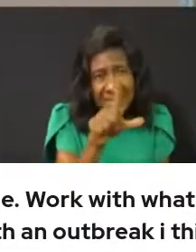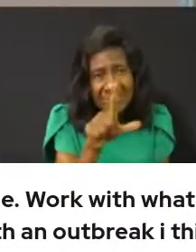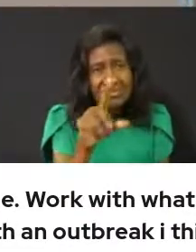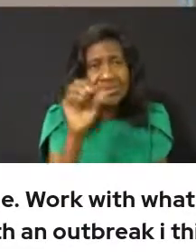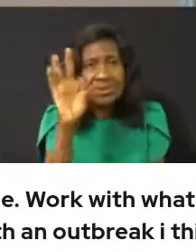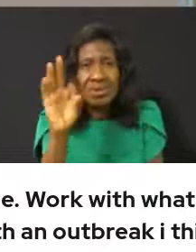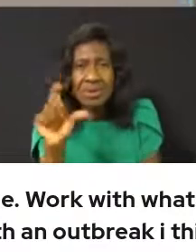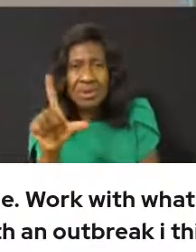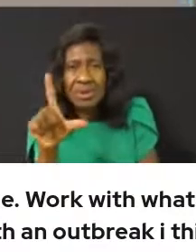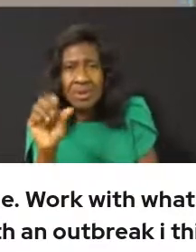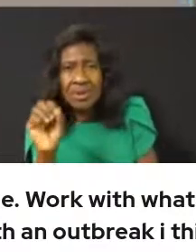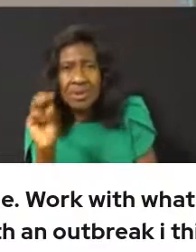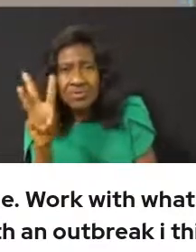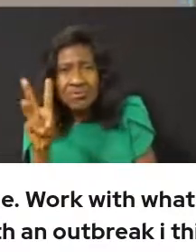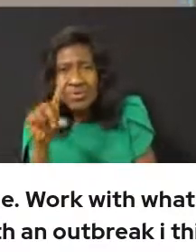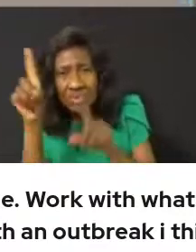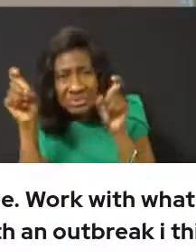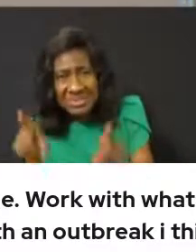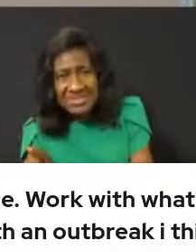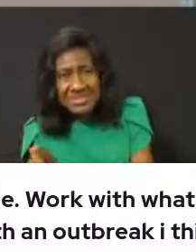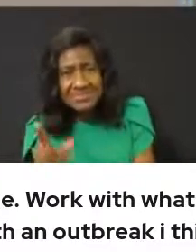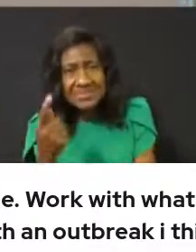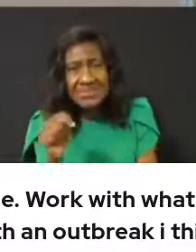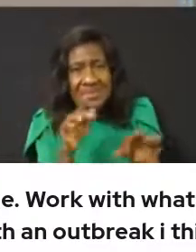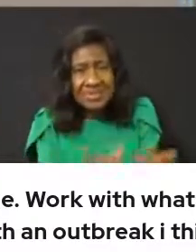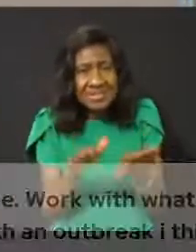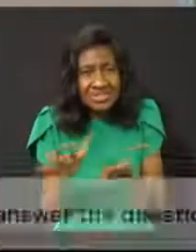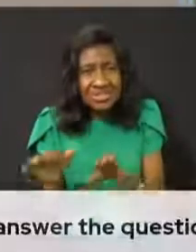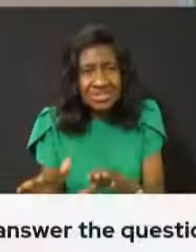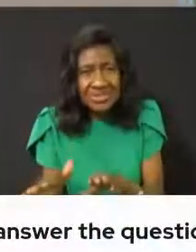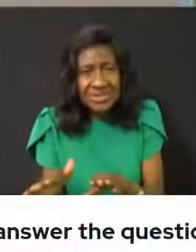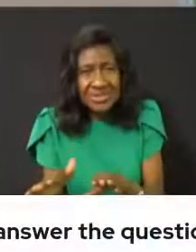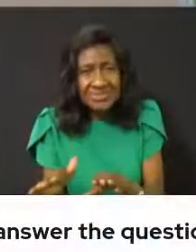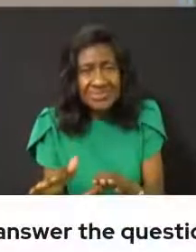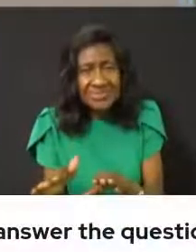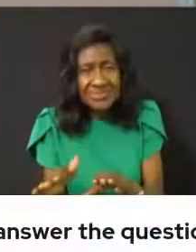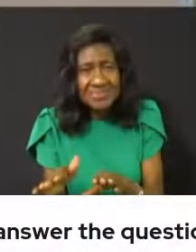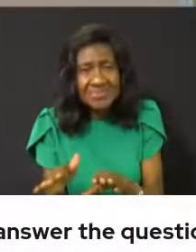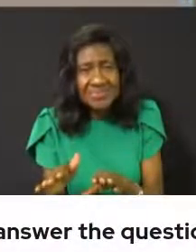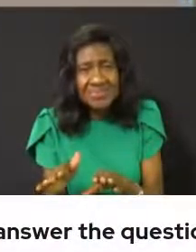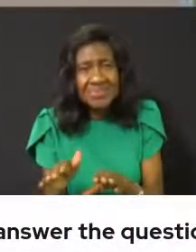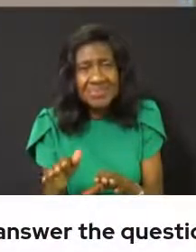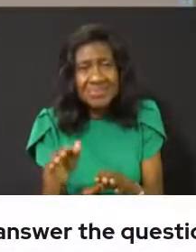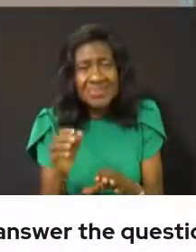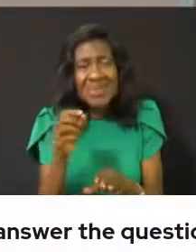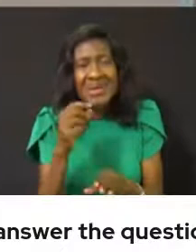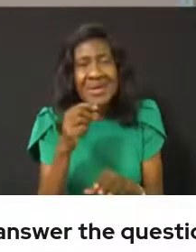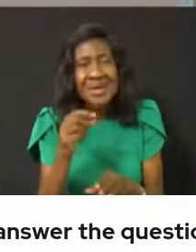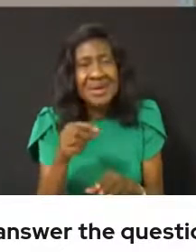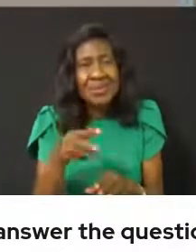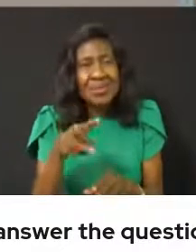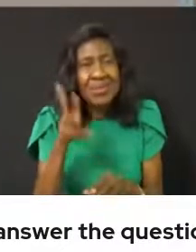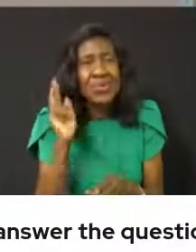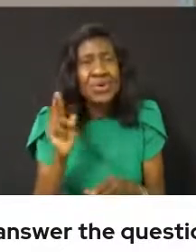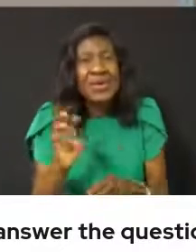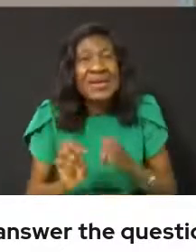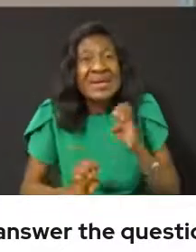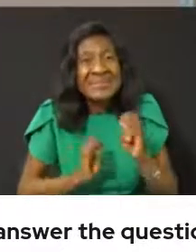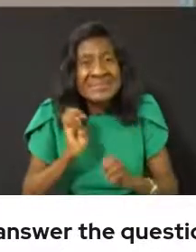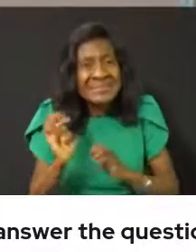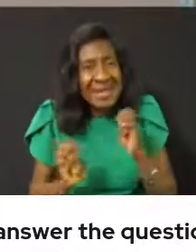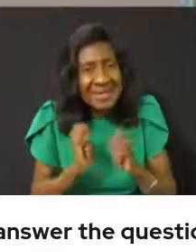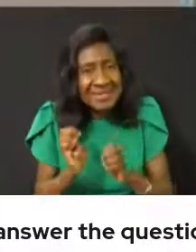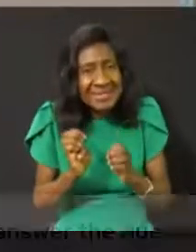were well received. Even the children, I can't believe this, they were actually enthusiastic. They were pretty excited at